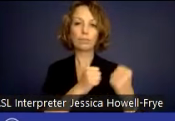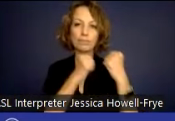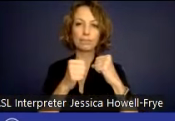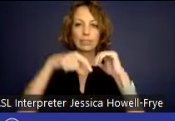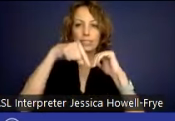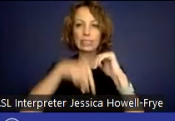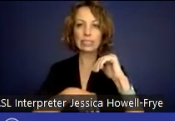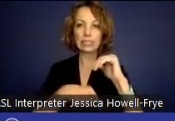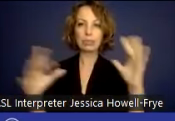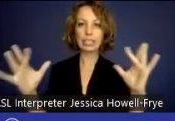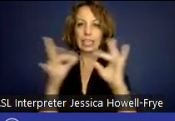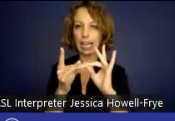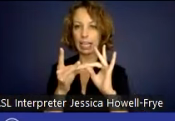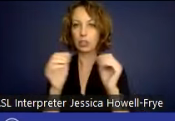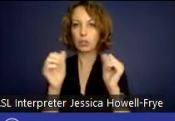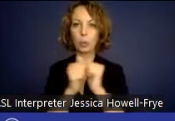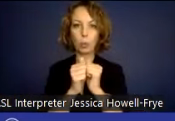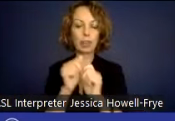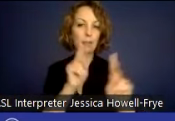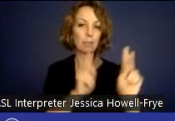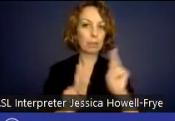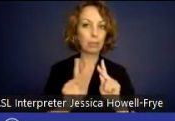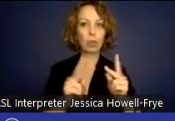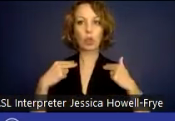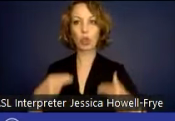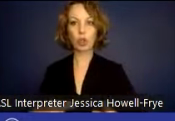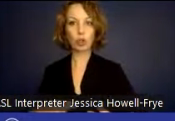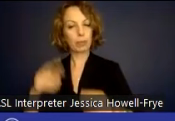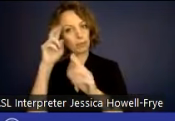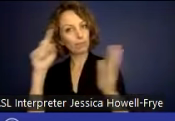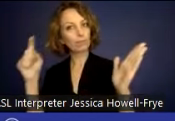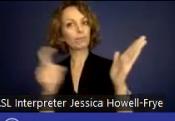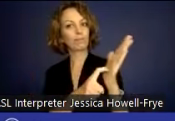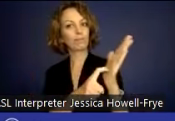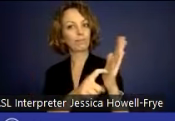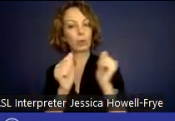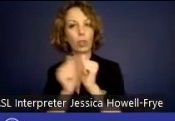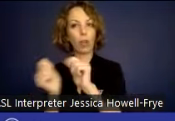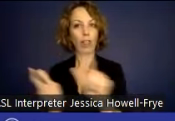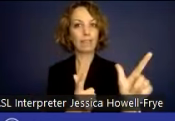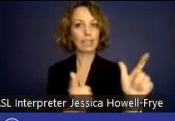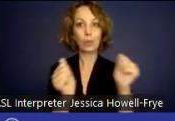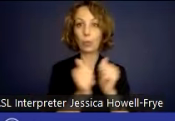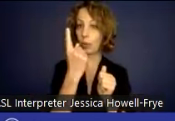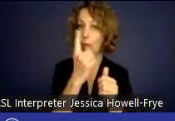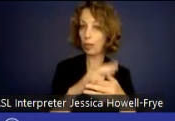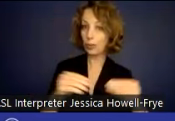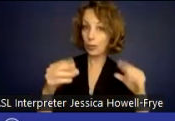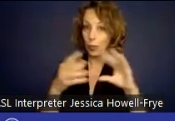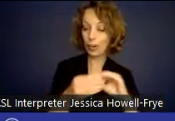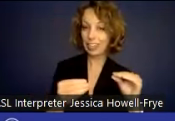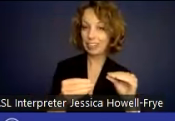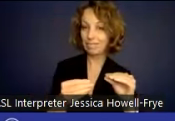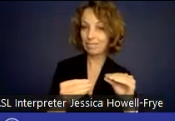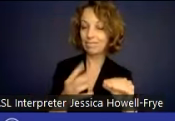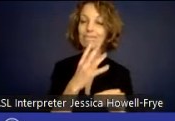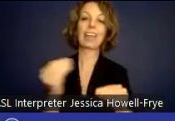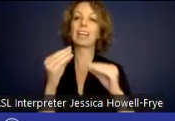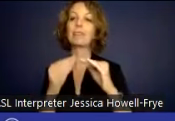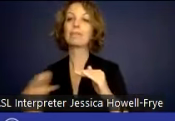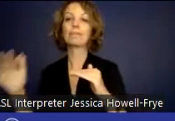and illuminate the humanity and possibility in all of us, one story at a time. Since being founded in